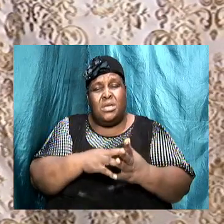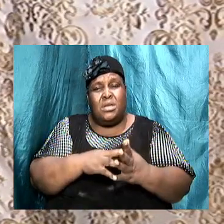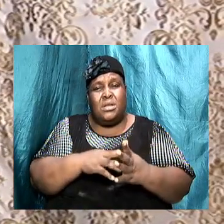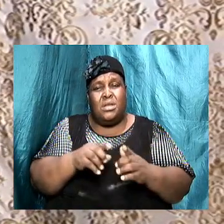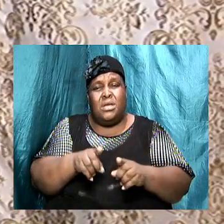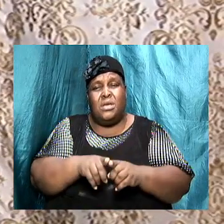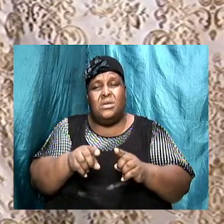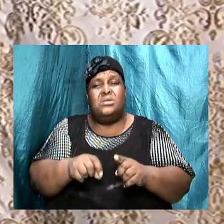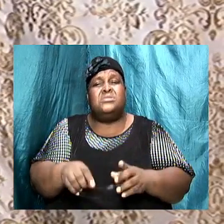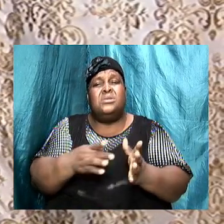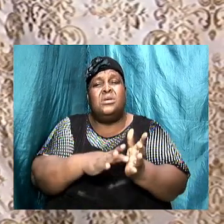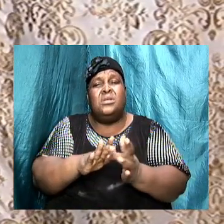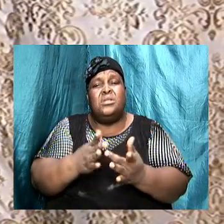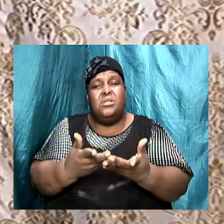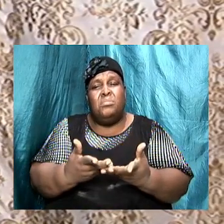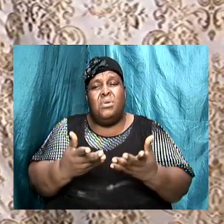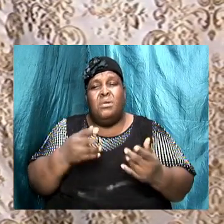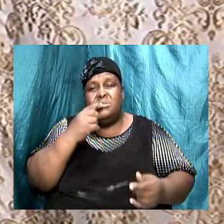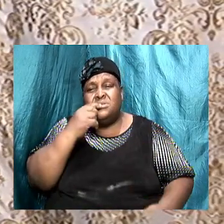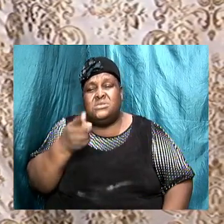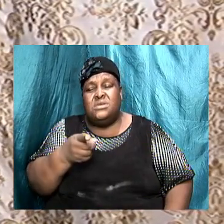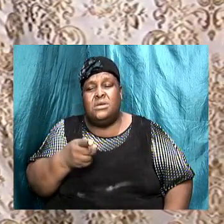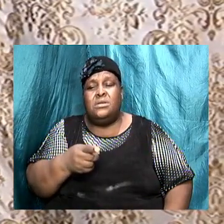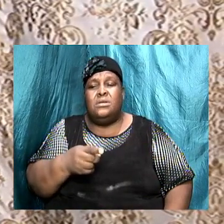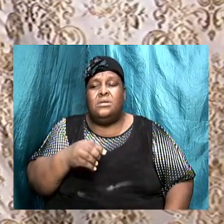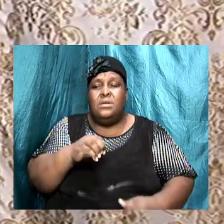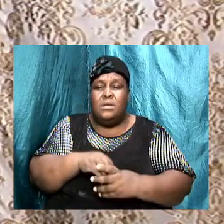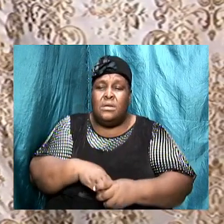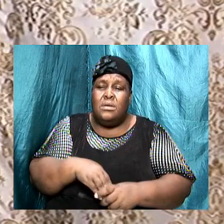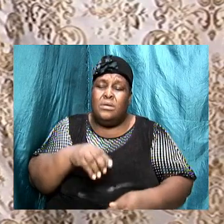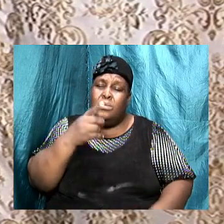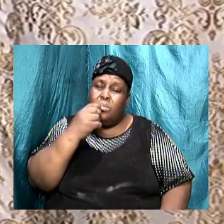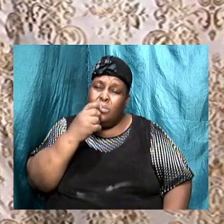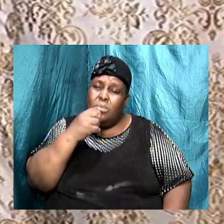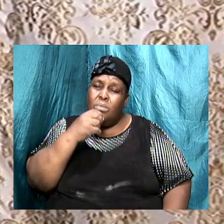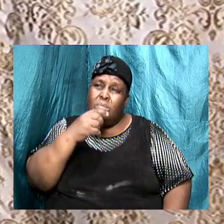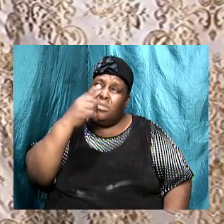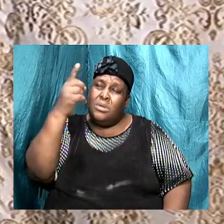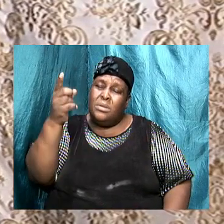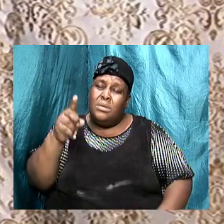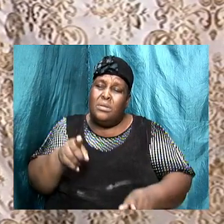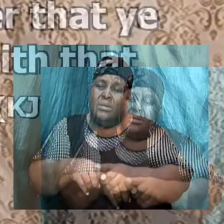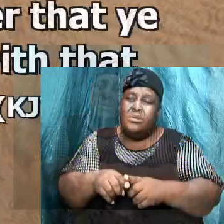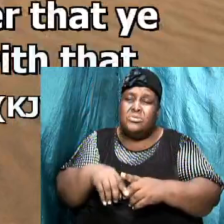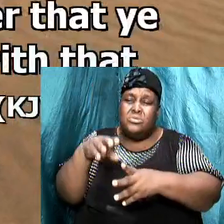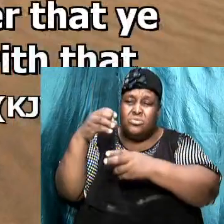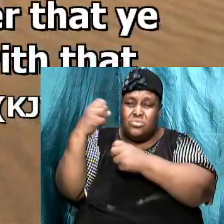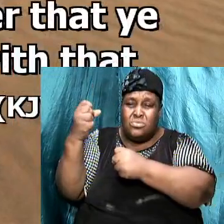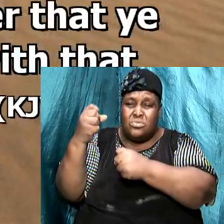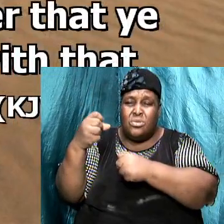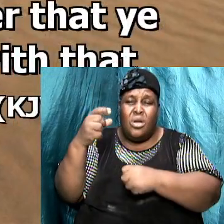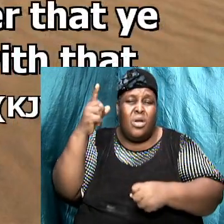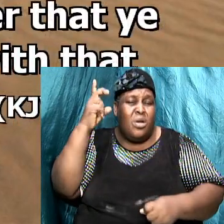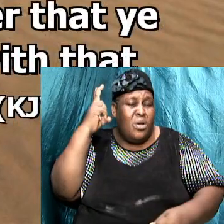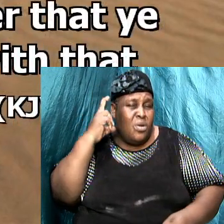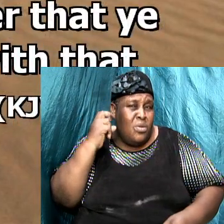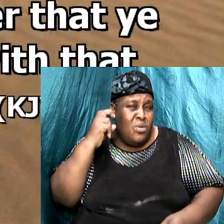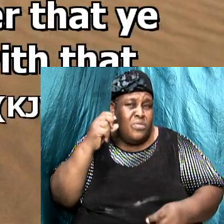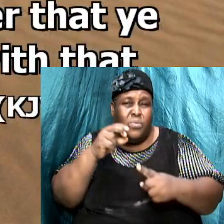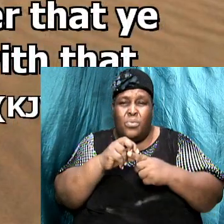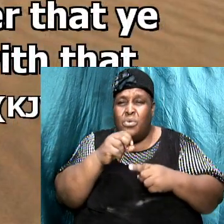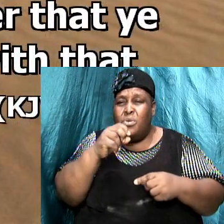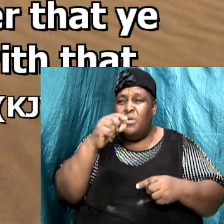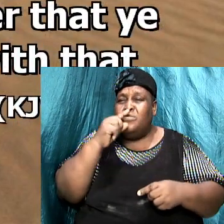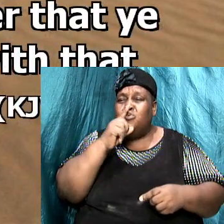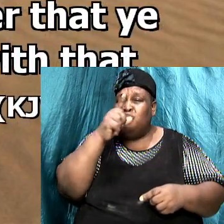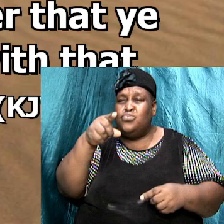and 13 tells us, in whom he also trusted, right? After that, he heard the word of truth, the